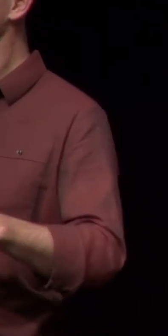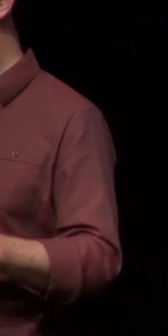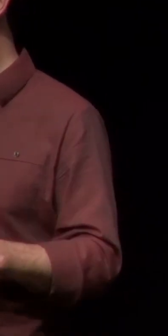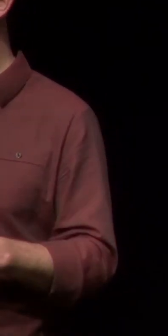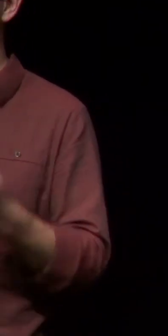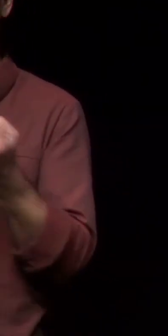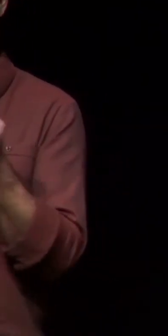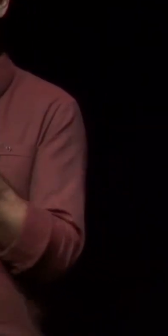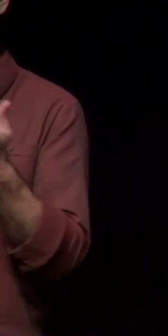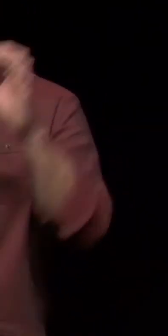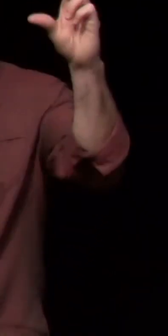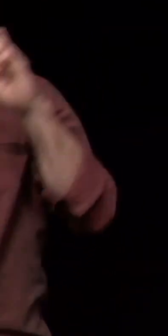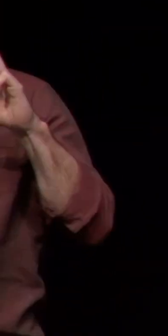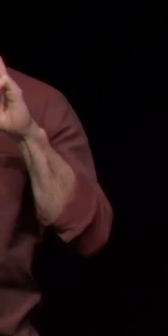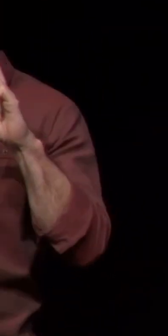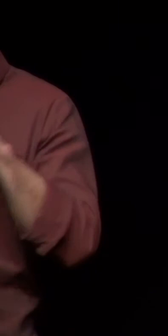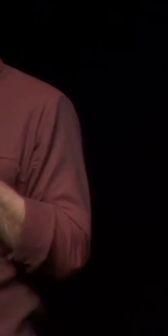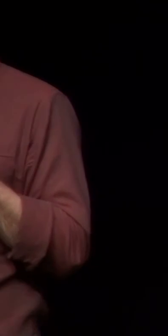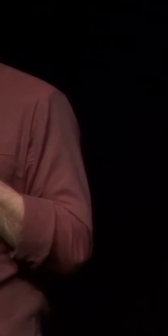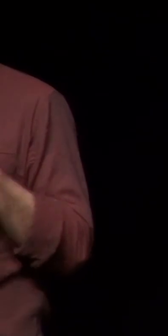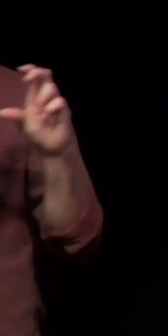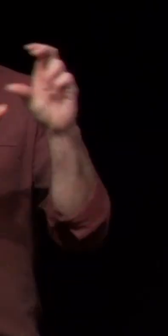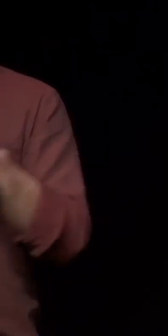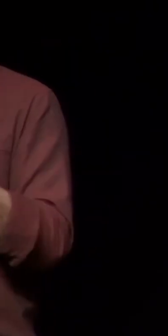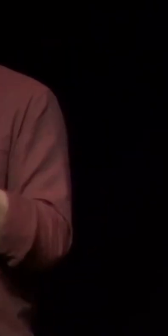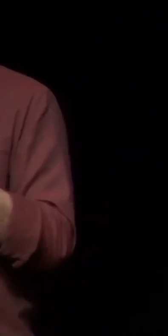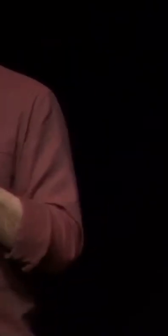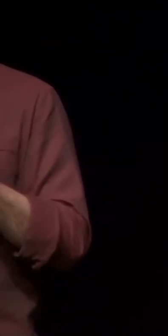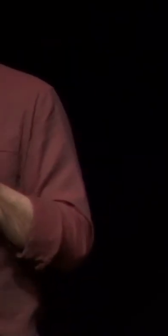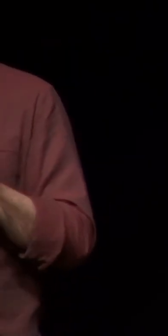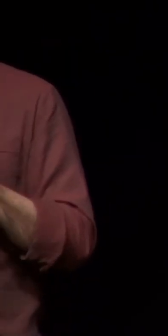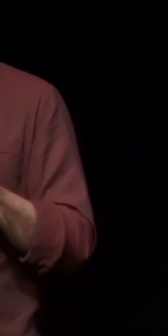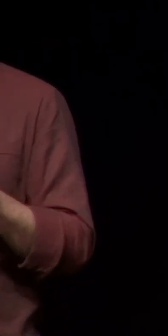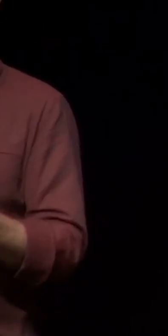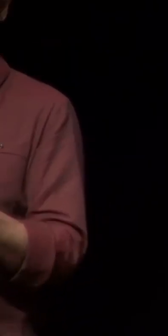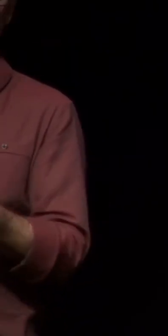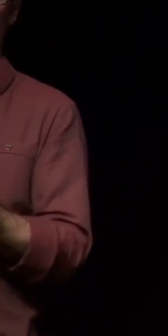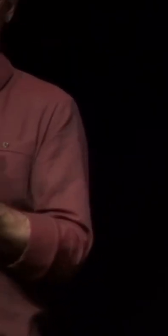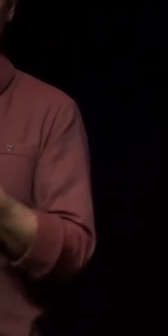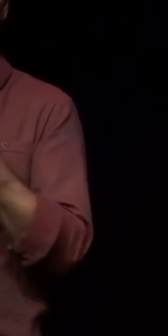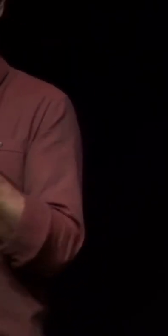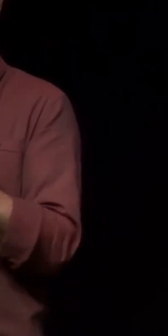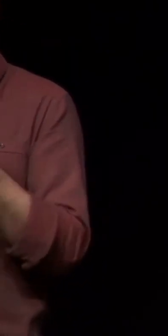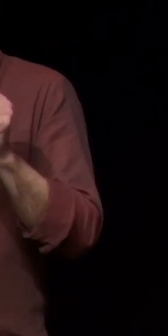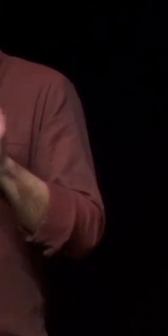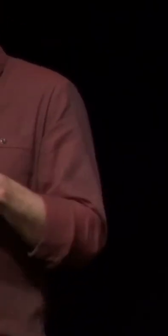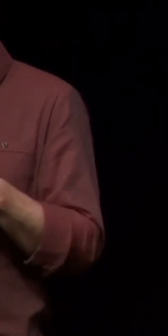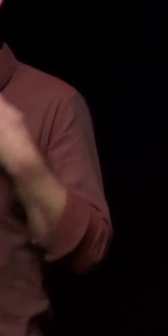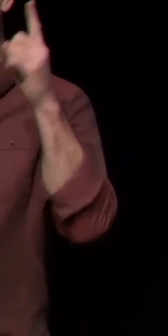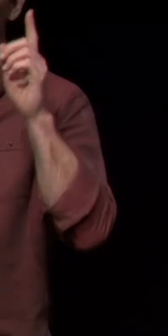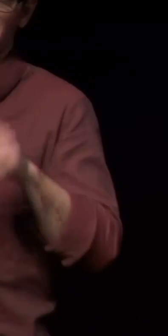are studies that show that where targeted for particular client groups, wage subsidies could be a very effective and robust